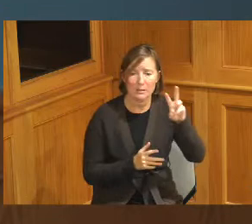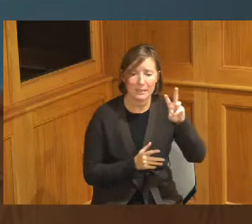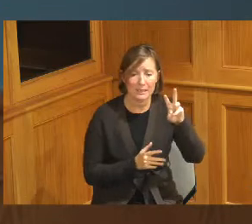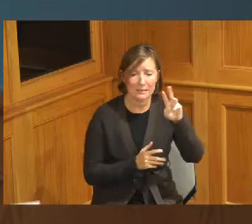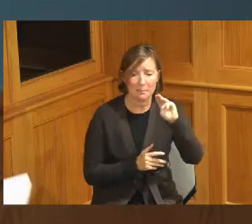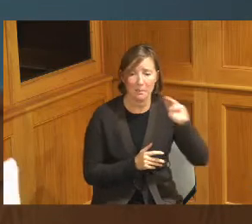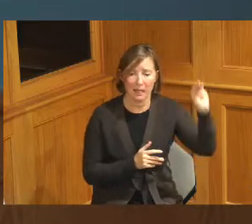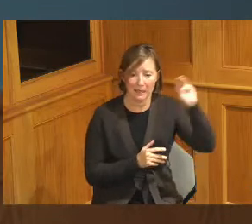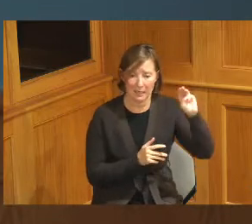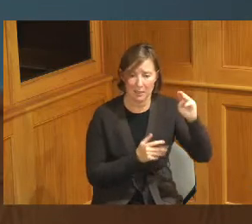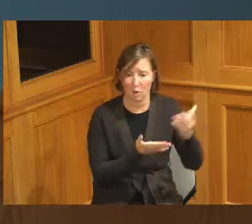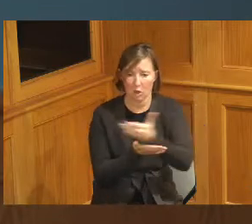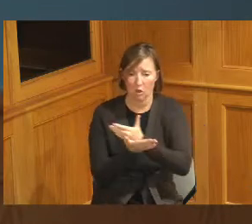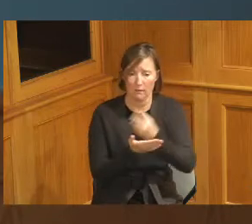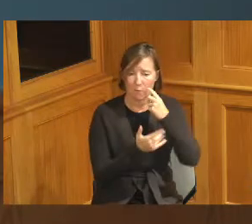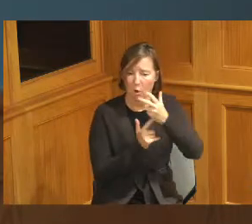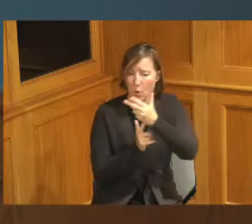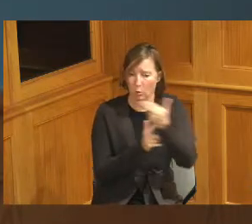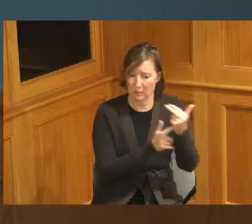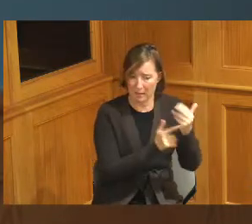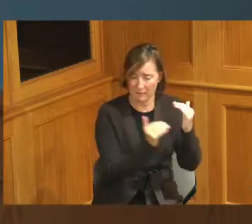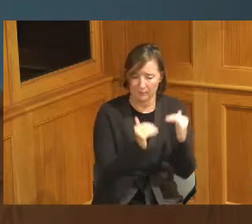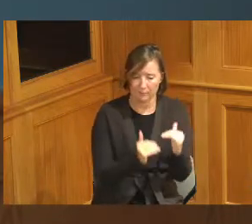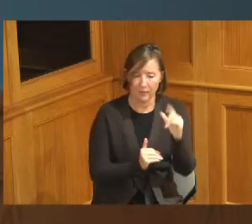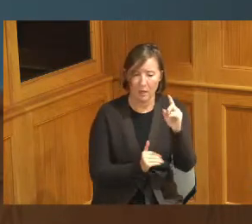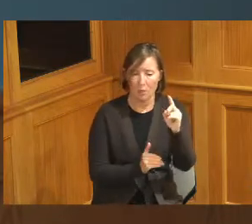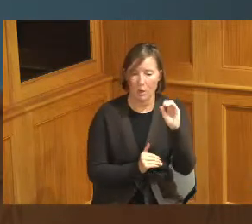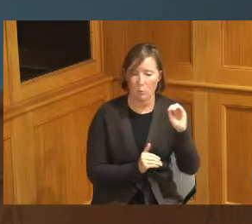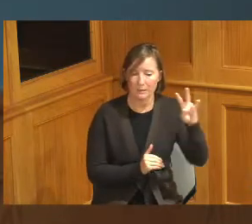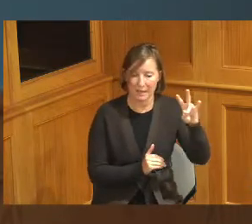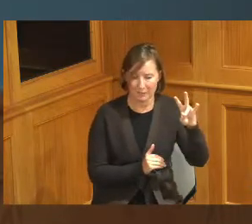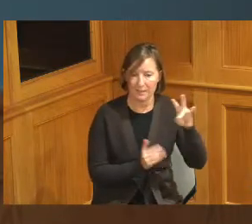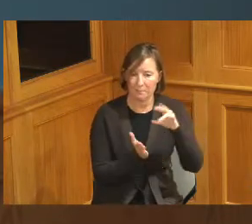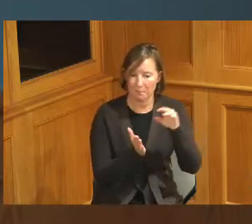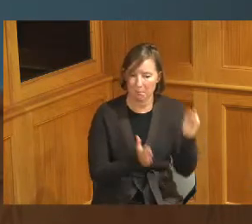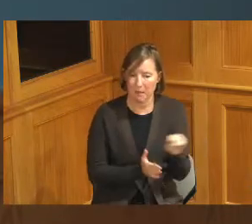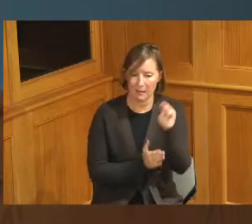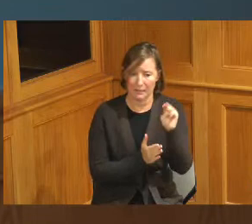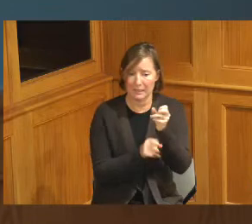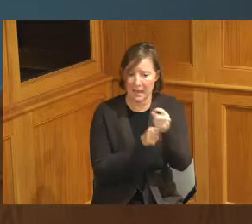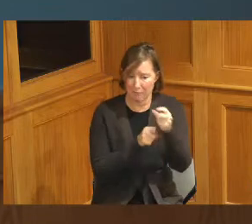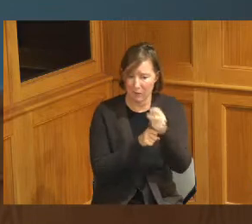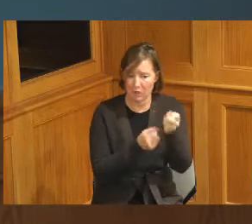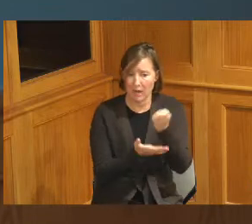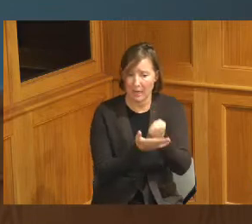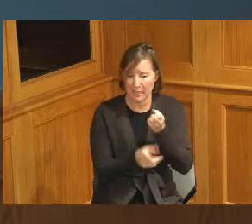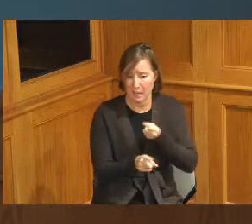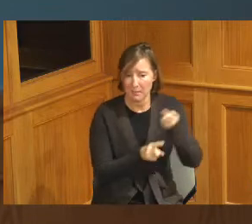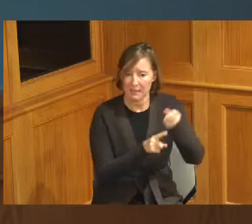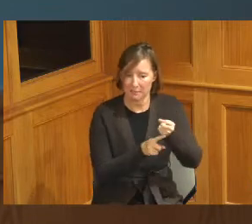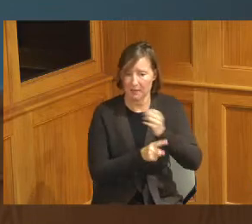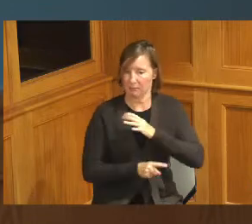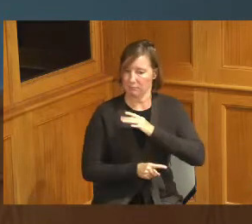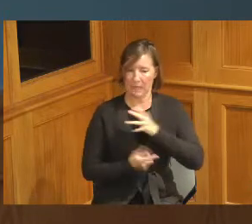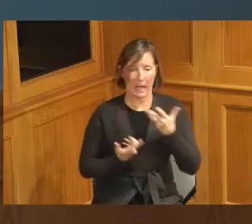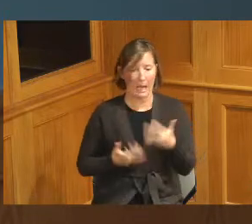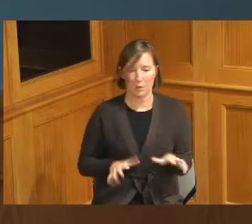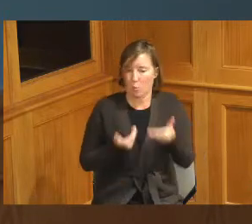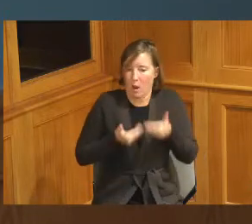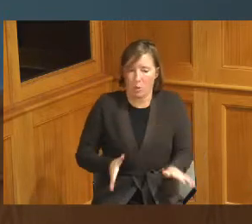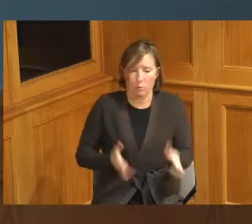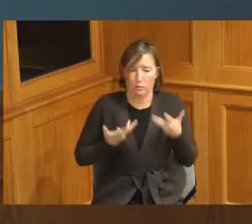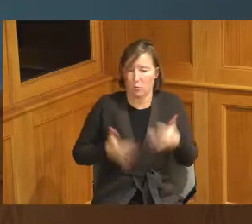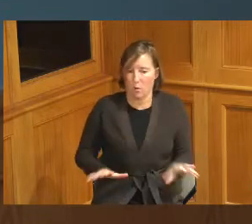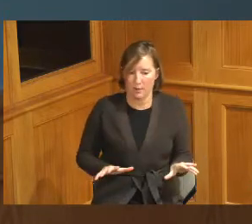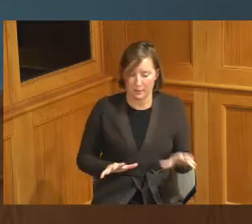hotels, $107 million every single year in economic impact. I don't want to lose that. And we